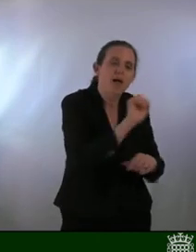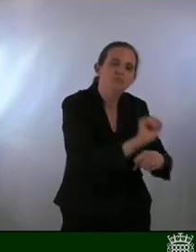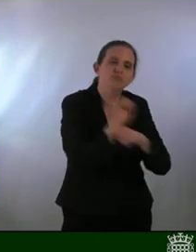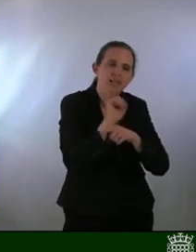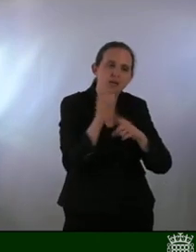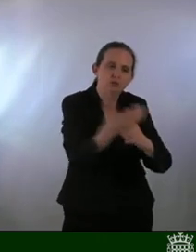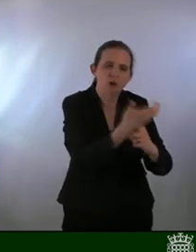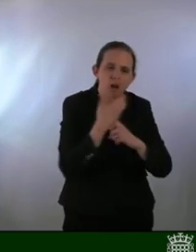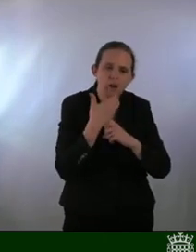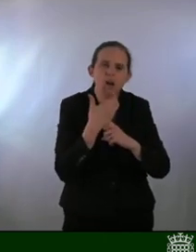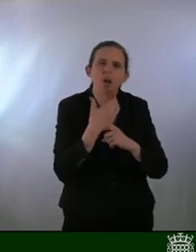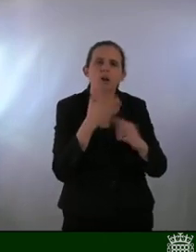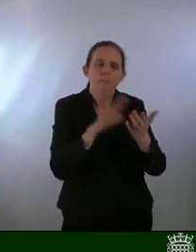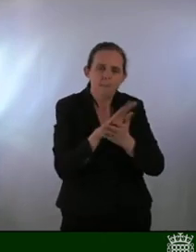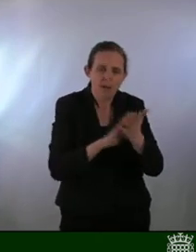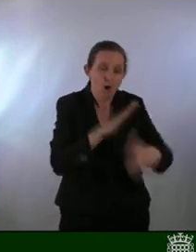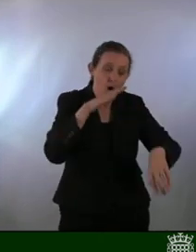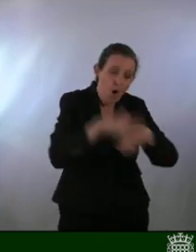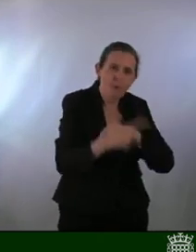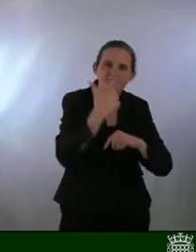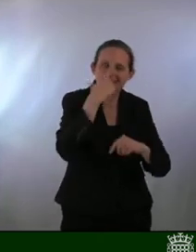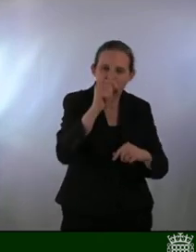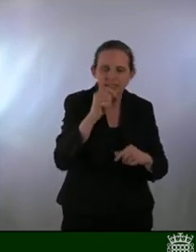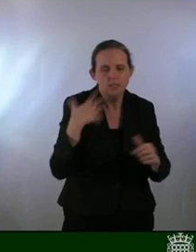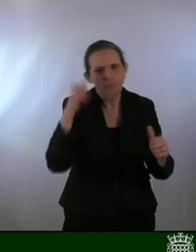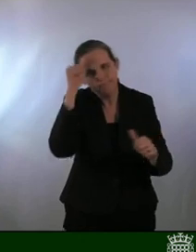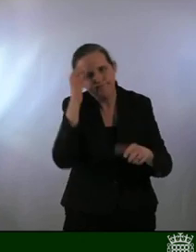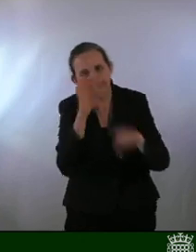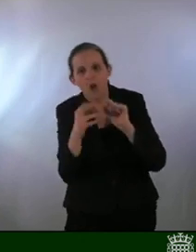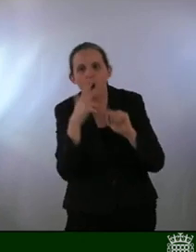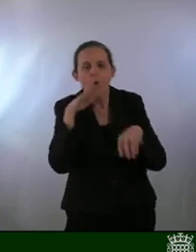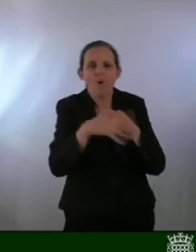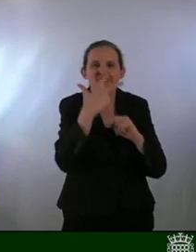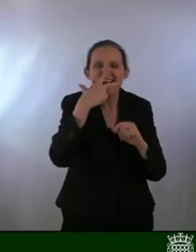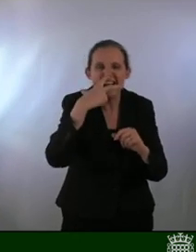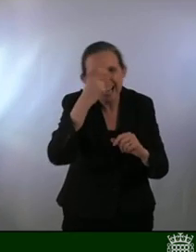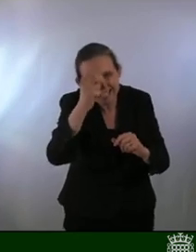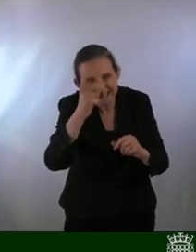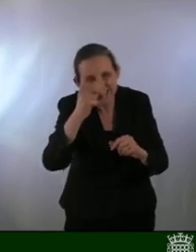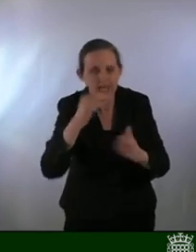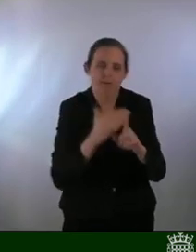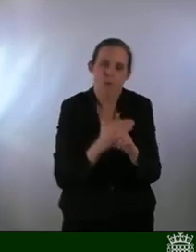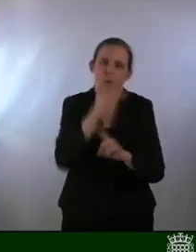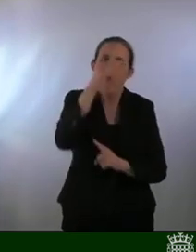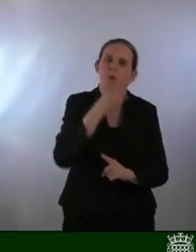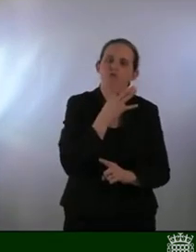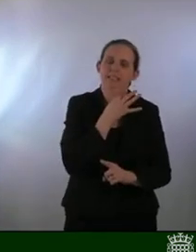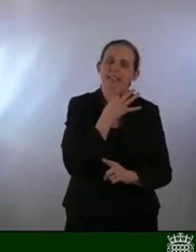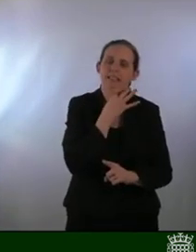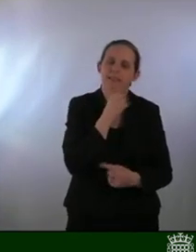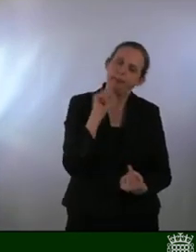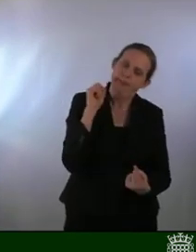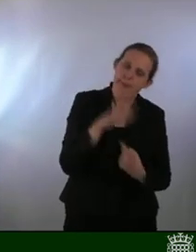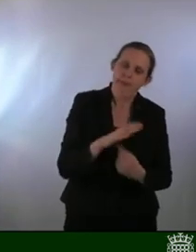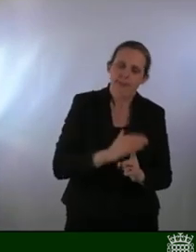because the over 70s and especially the over 80s are at higher risk, significantly higher